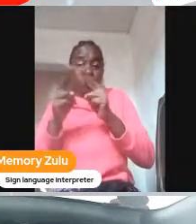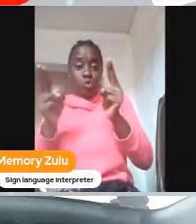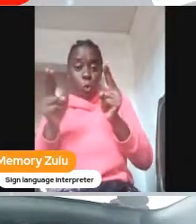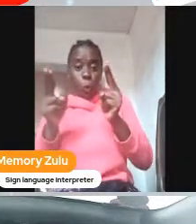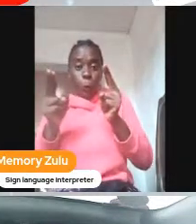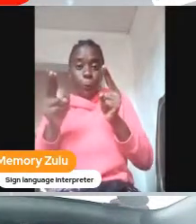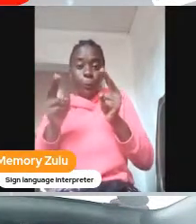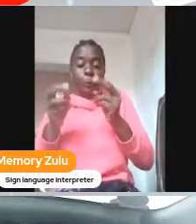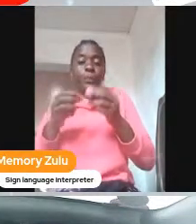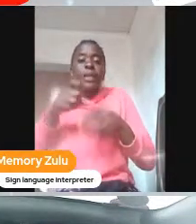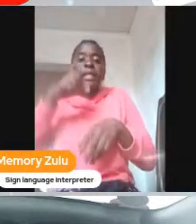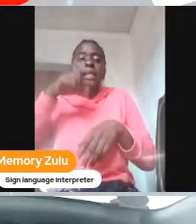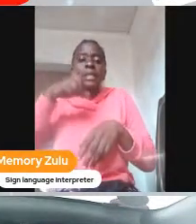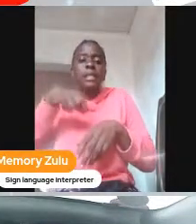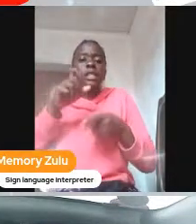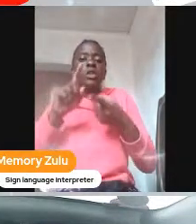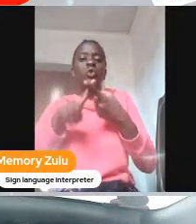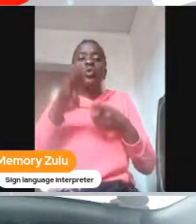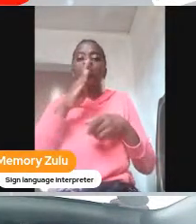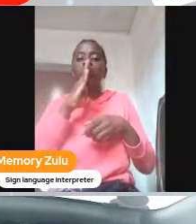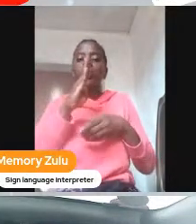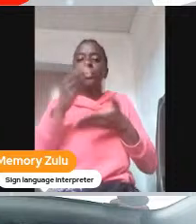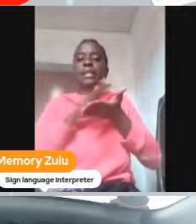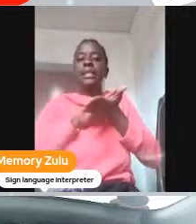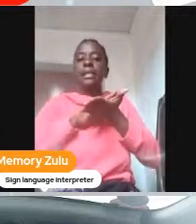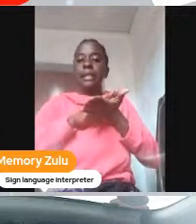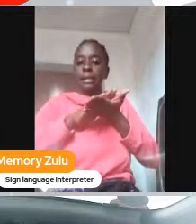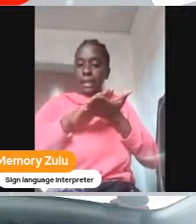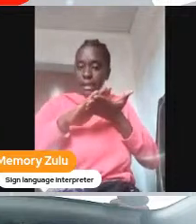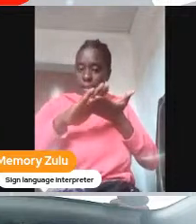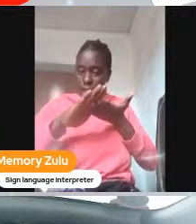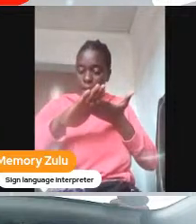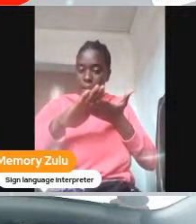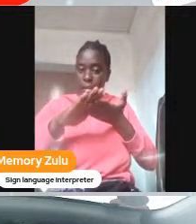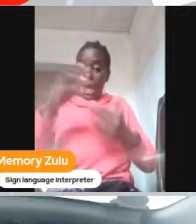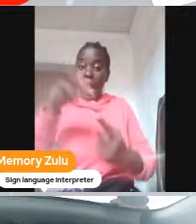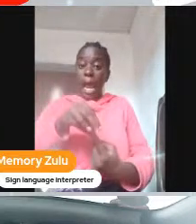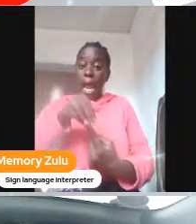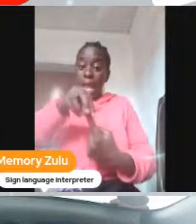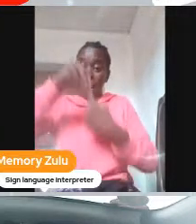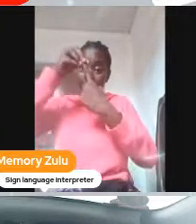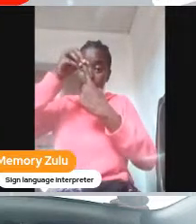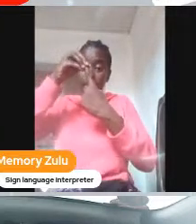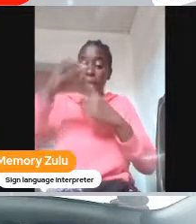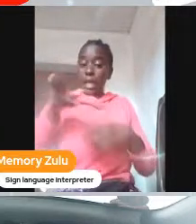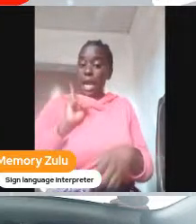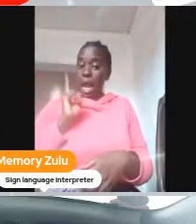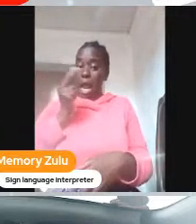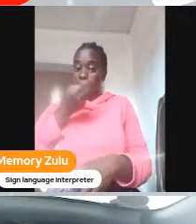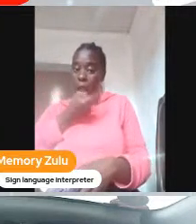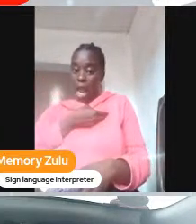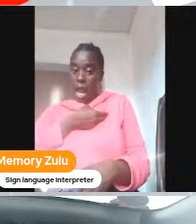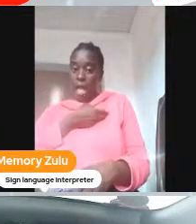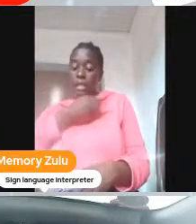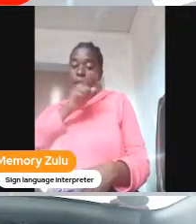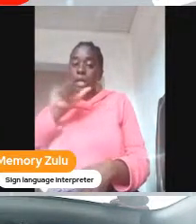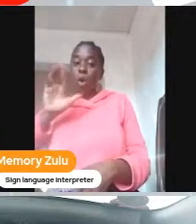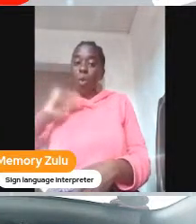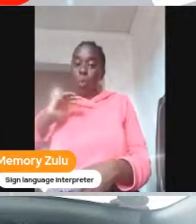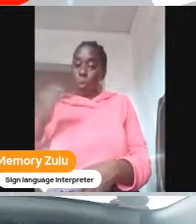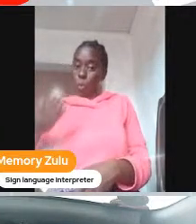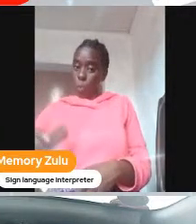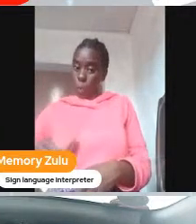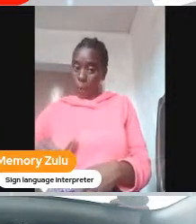especially us ladies. Hygiene. We have to at least make sure that we don't put on